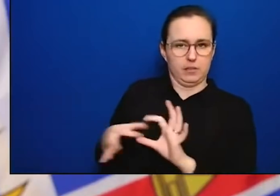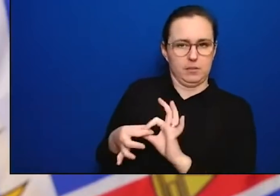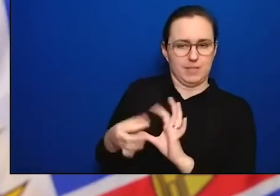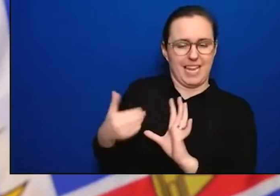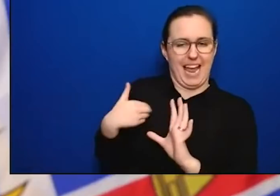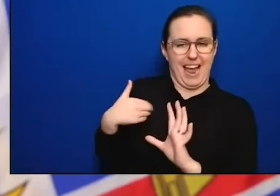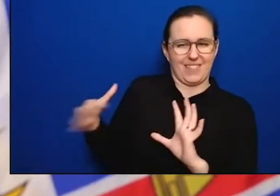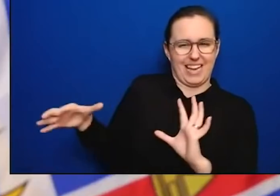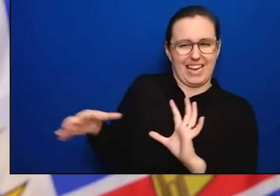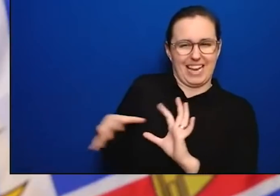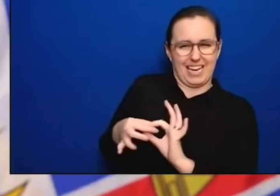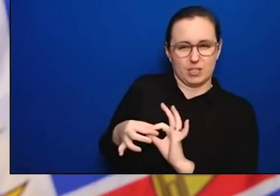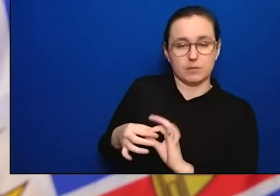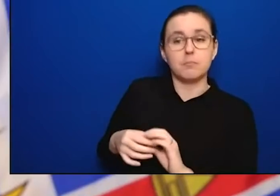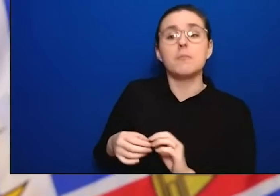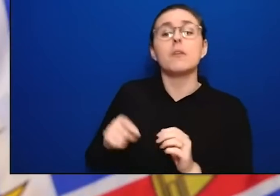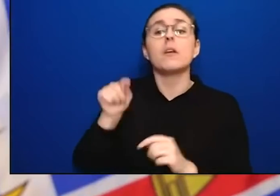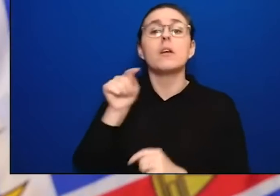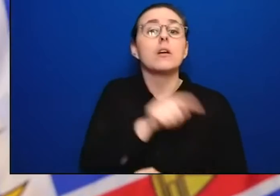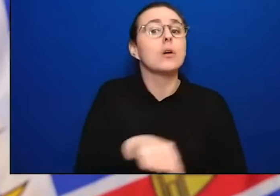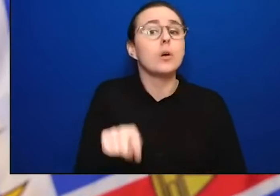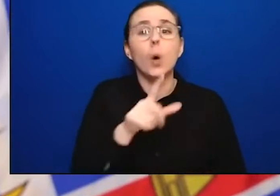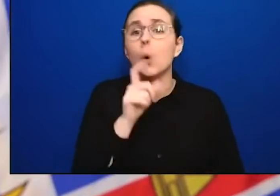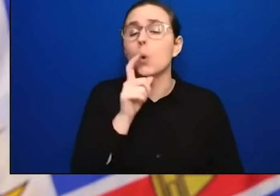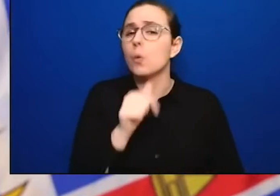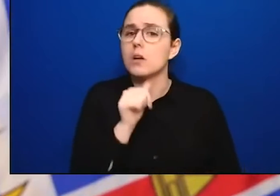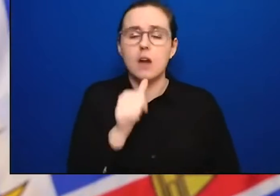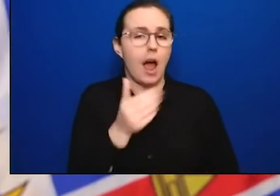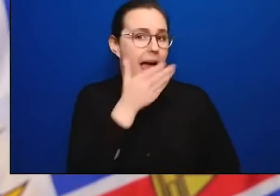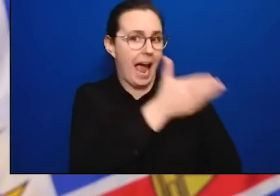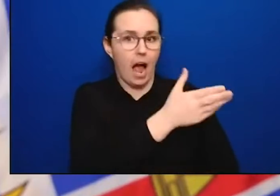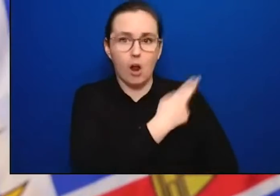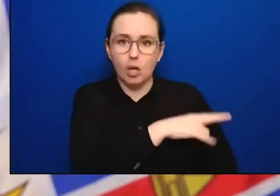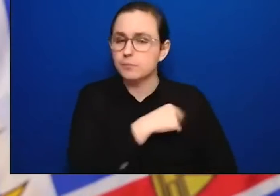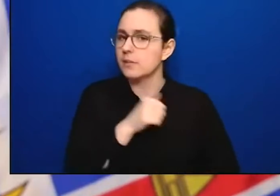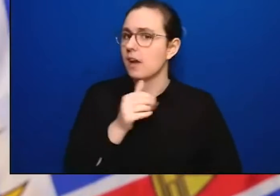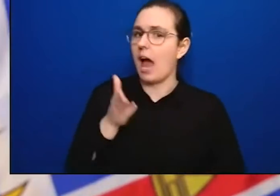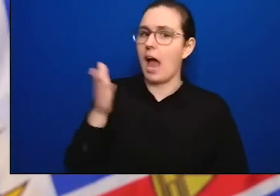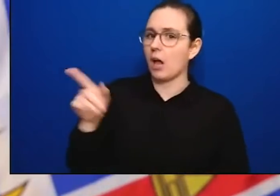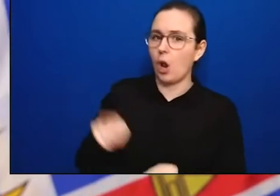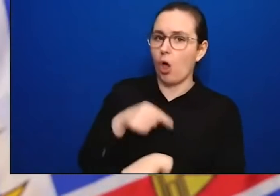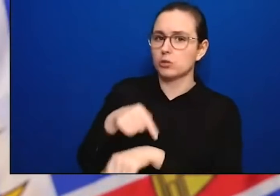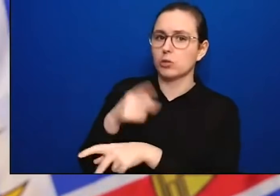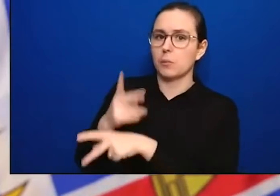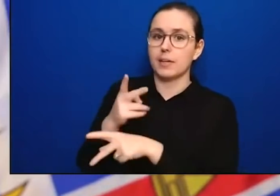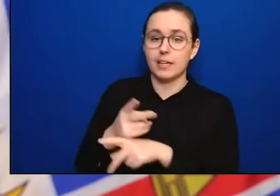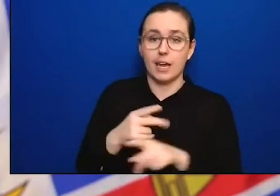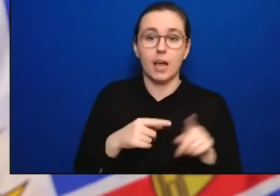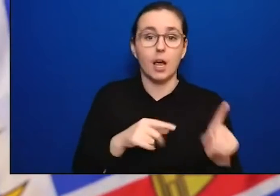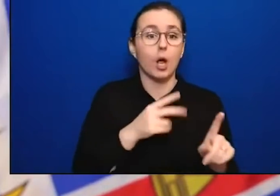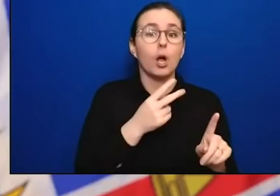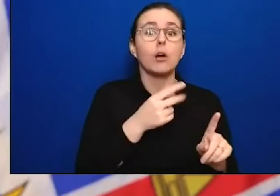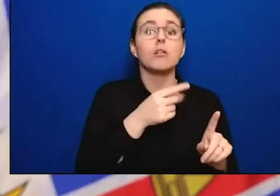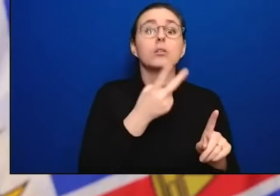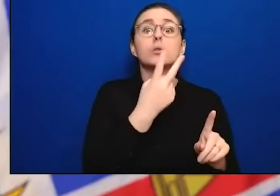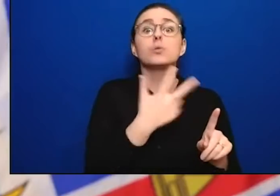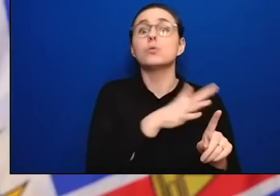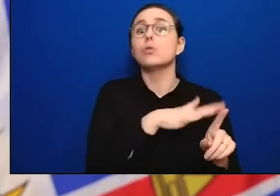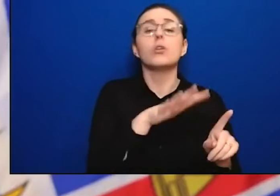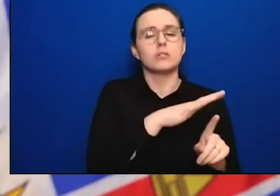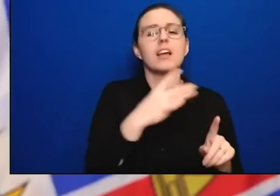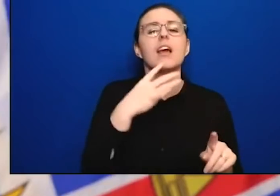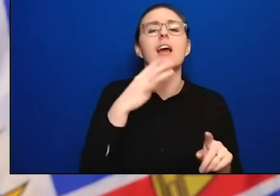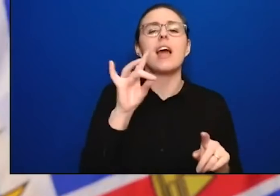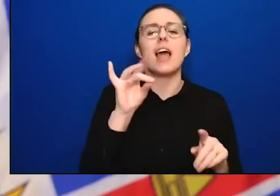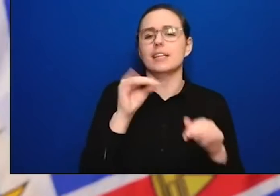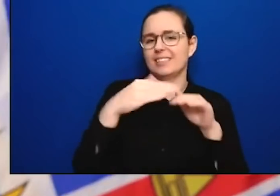who died in the month of January so far, who weren't associated with a care home, overwhelmingly, it's about 2/3